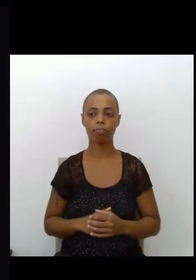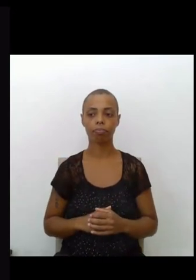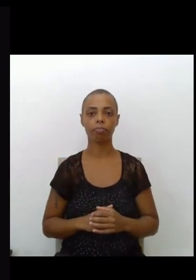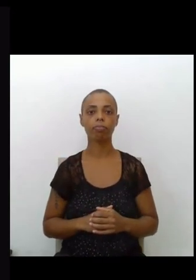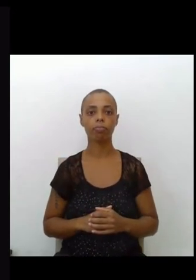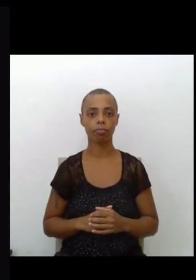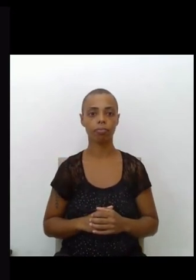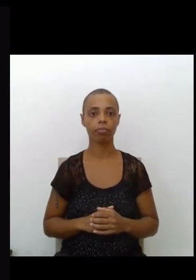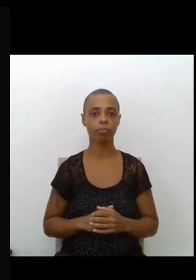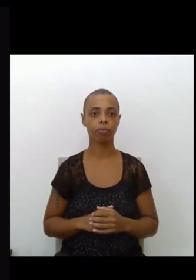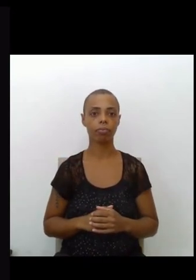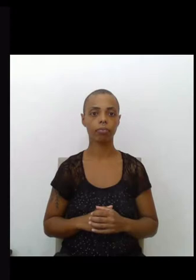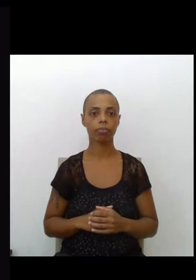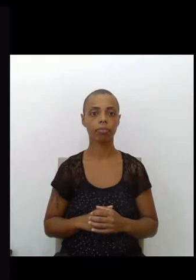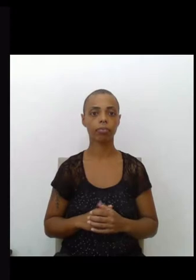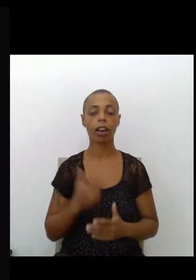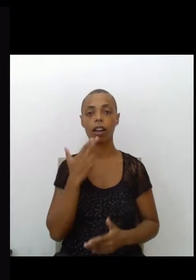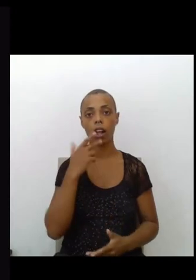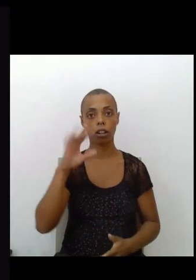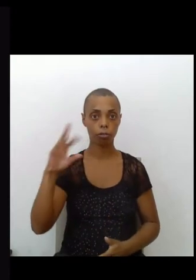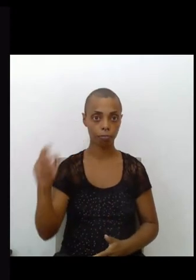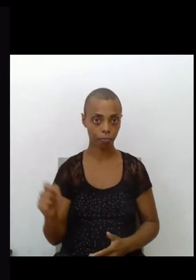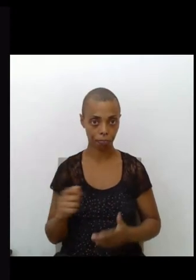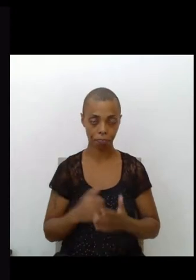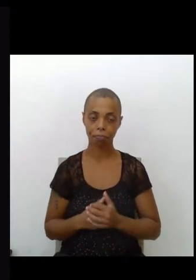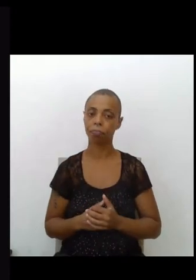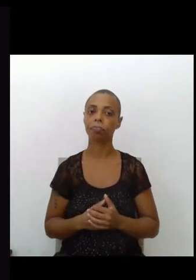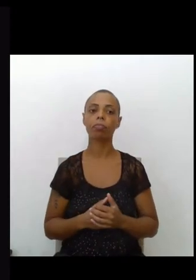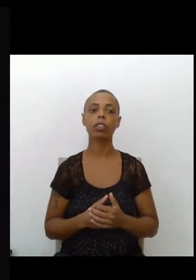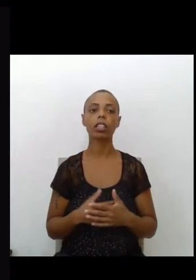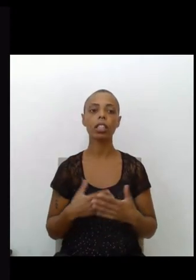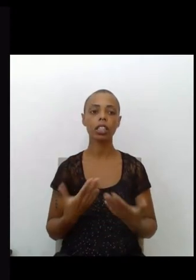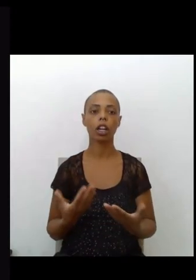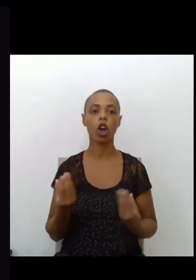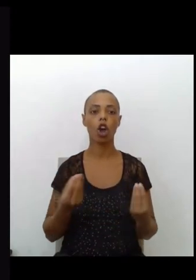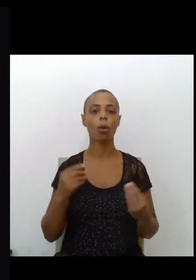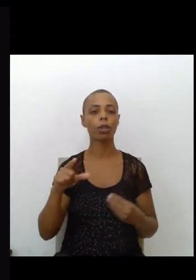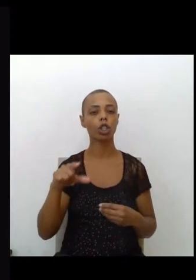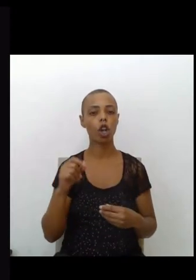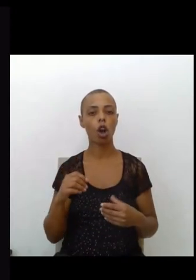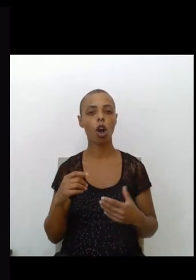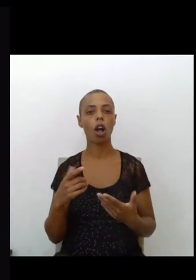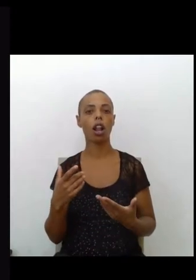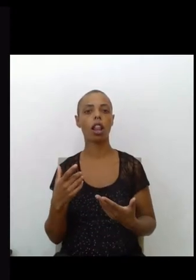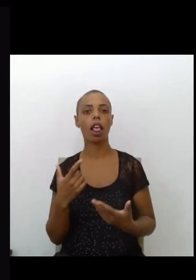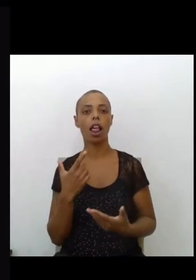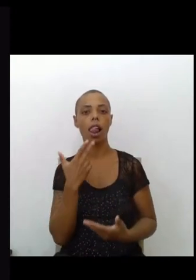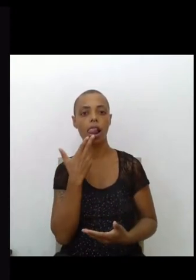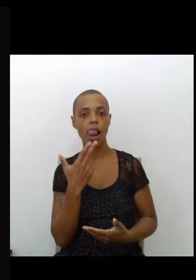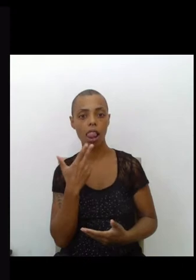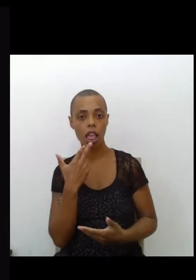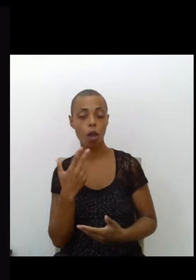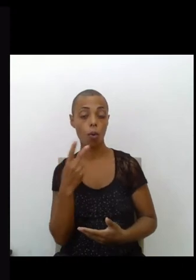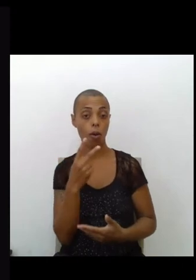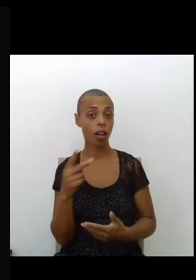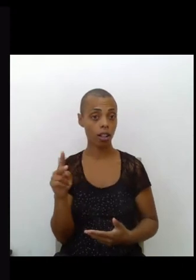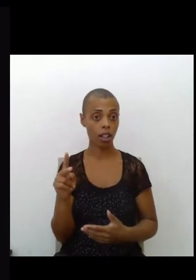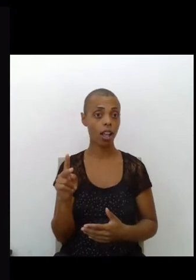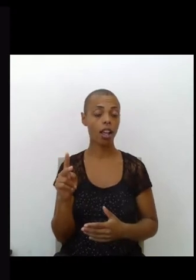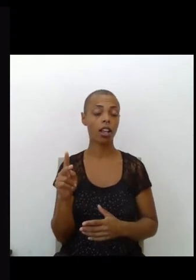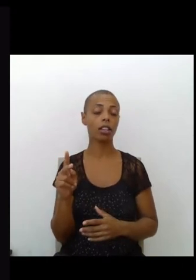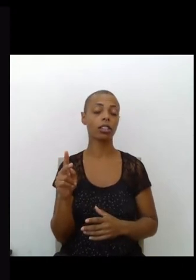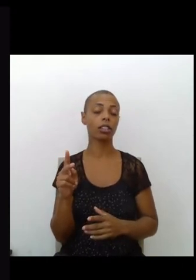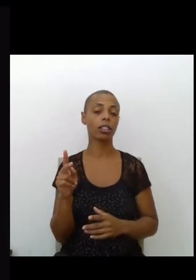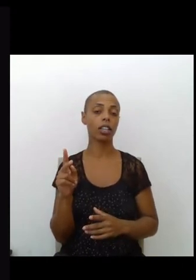the Artist's Choice of language entitling their work is significant in